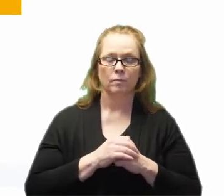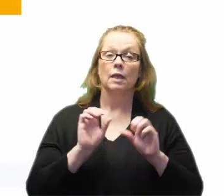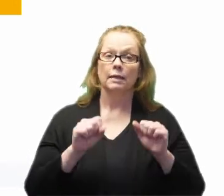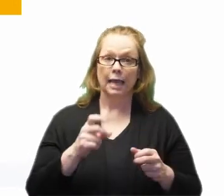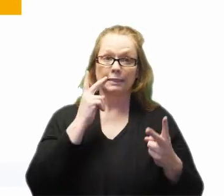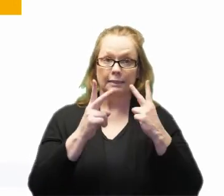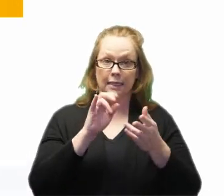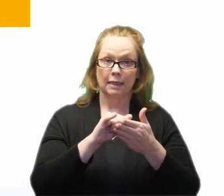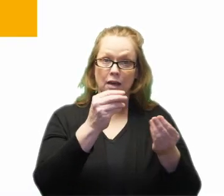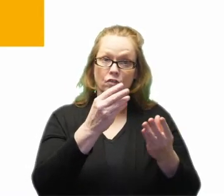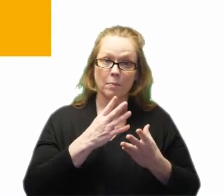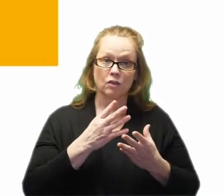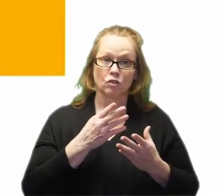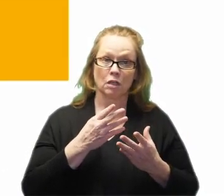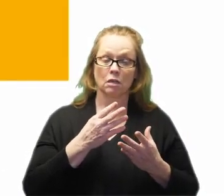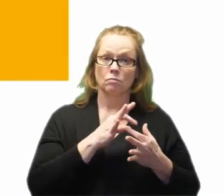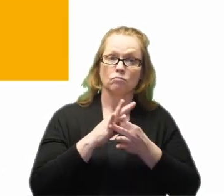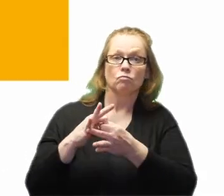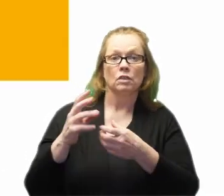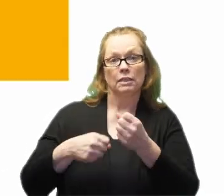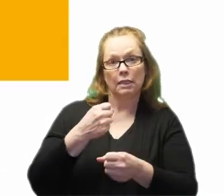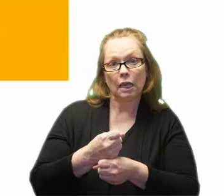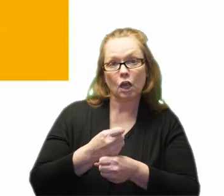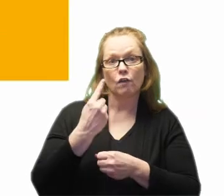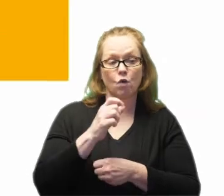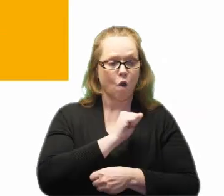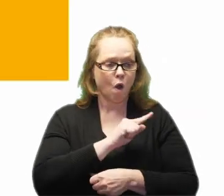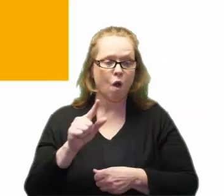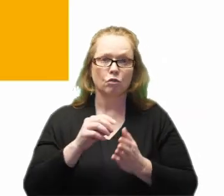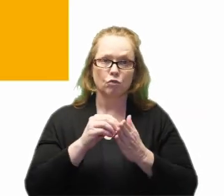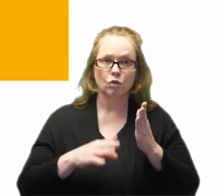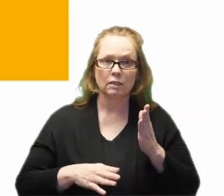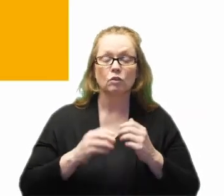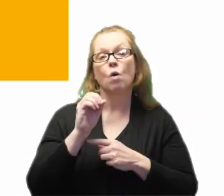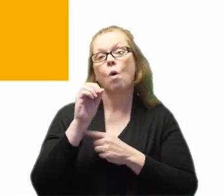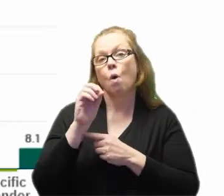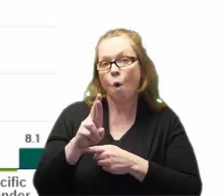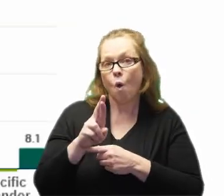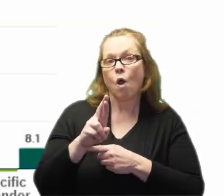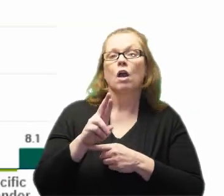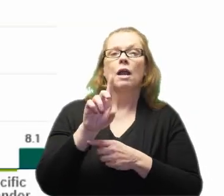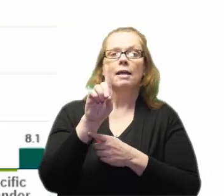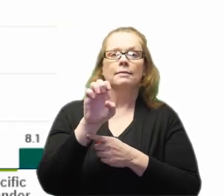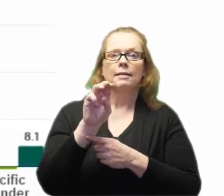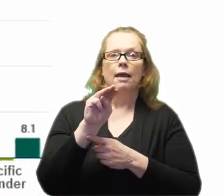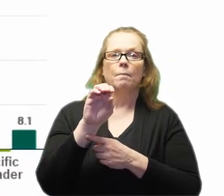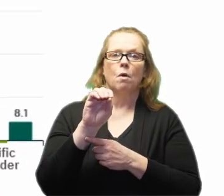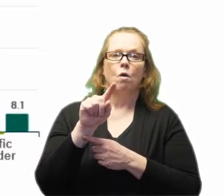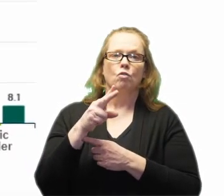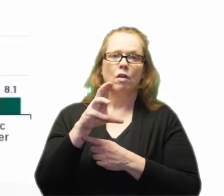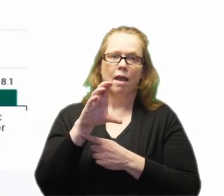You can see this information by year, for all students, or by demographics.